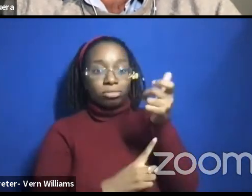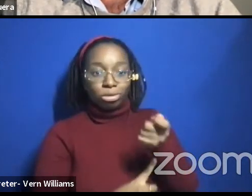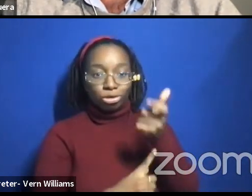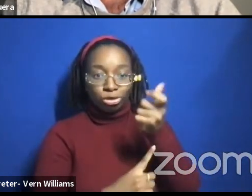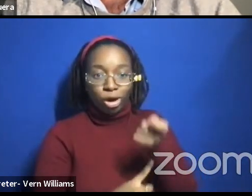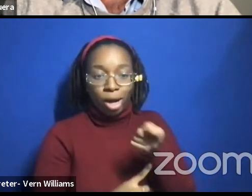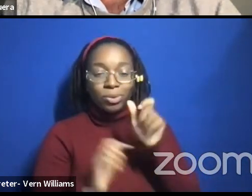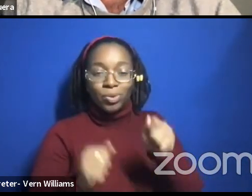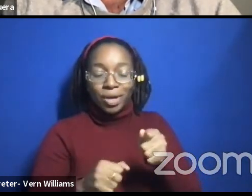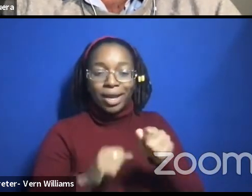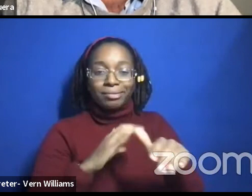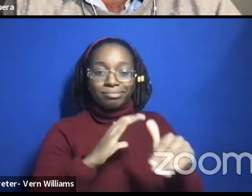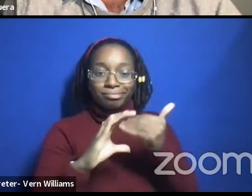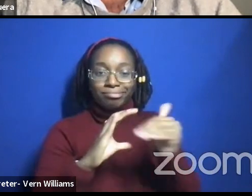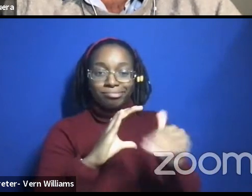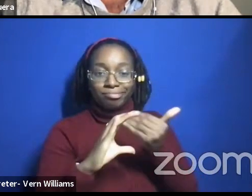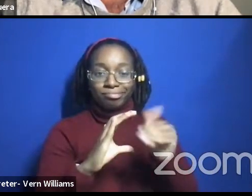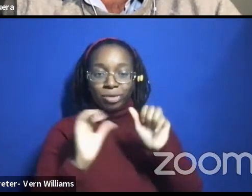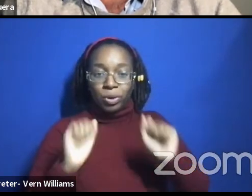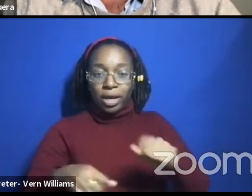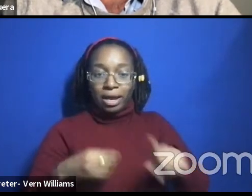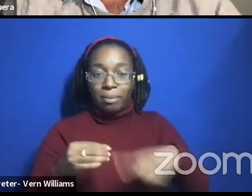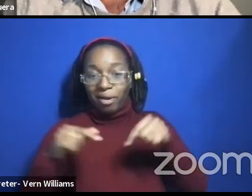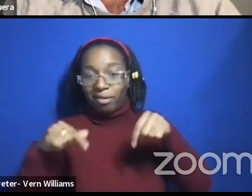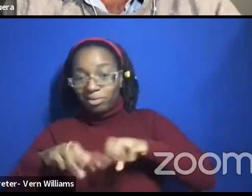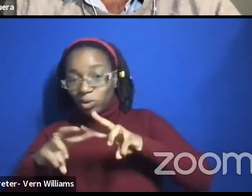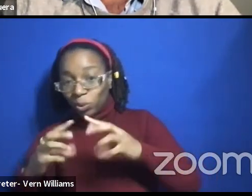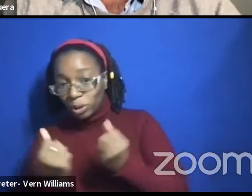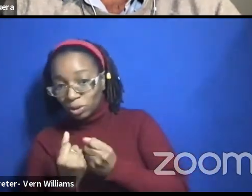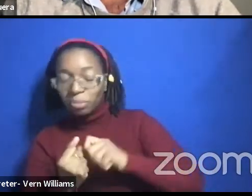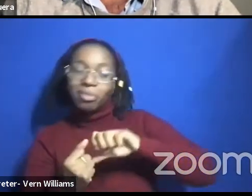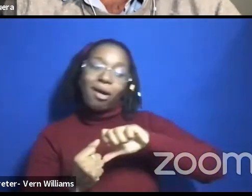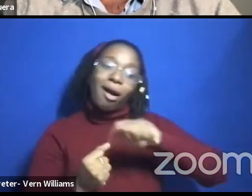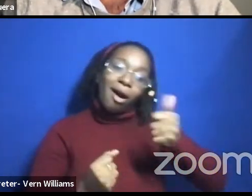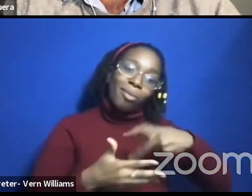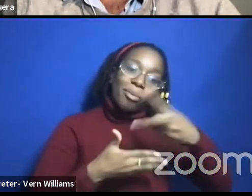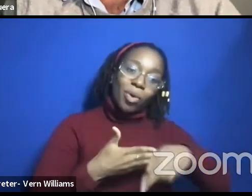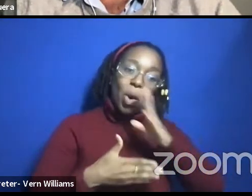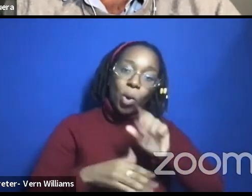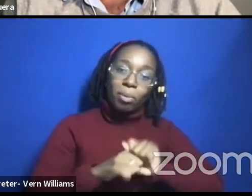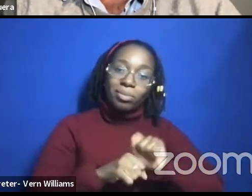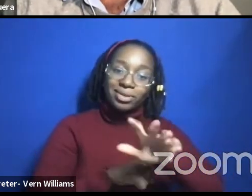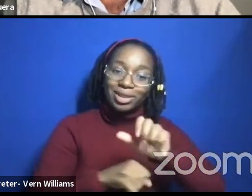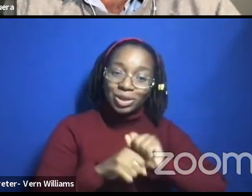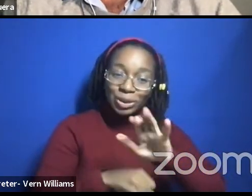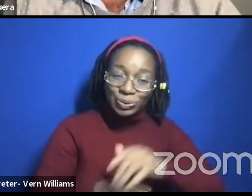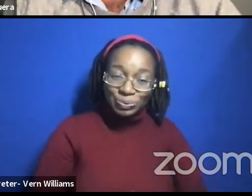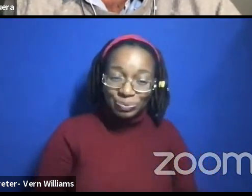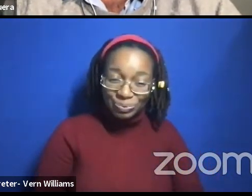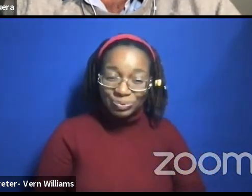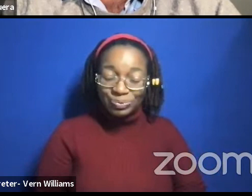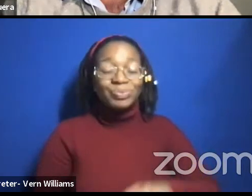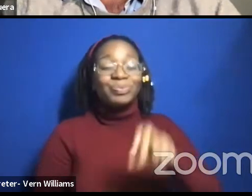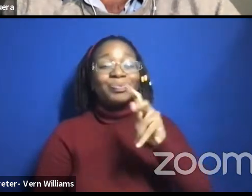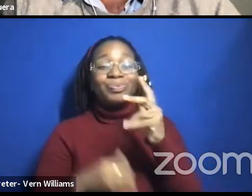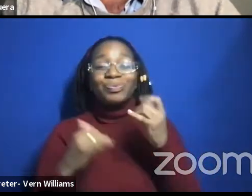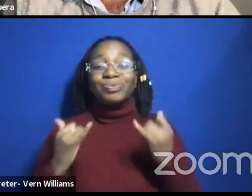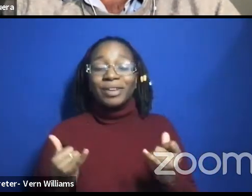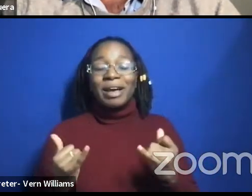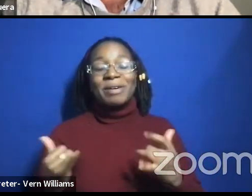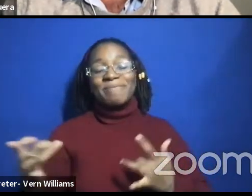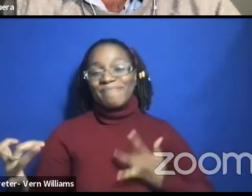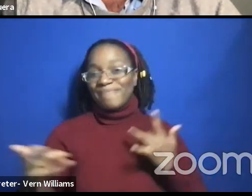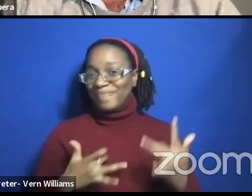sure that you receive messages about this and any other upcoming programs from us. Okay, with that, I am excited